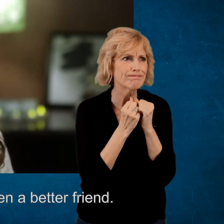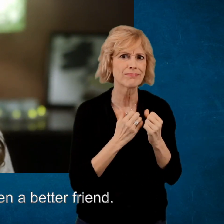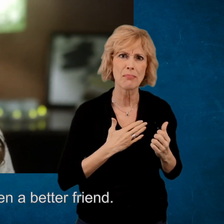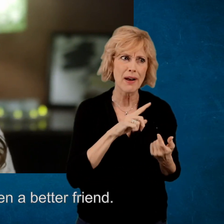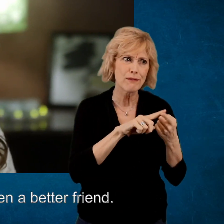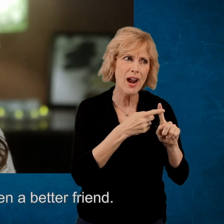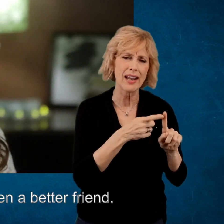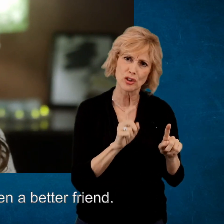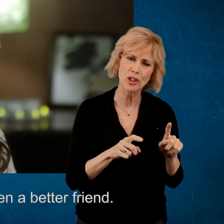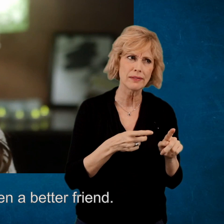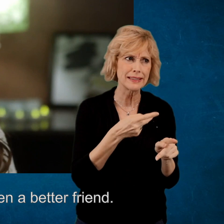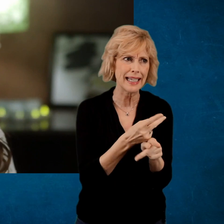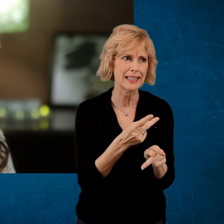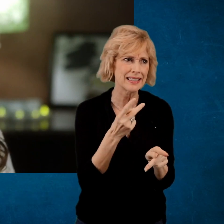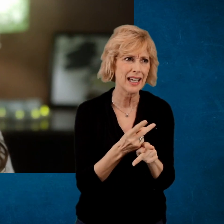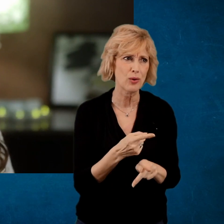a better friend.